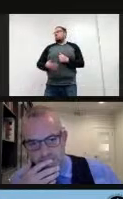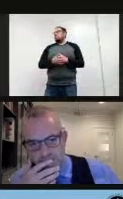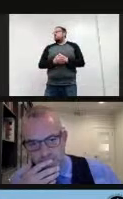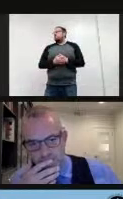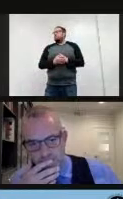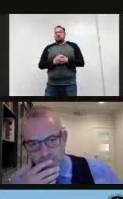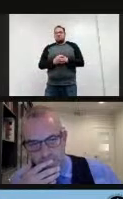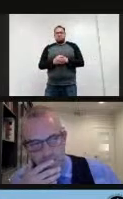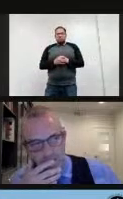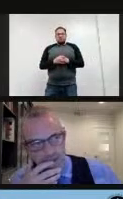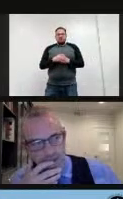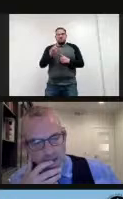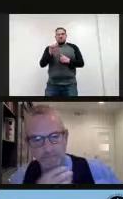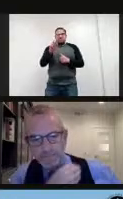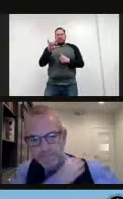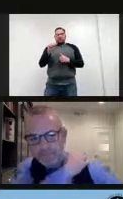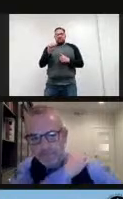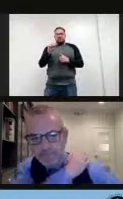Director Avila.